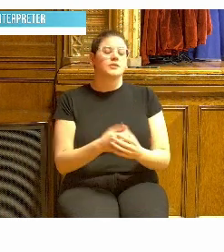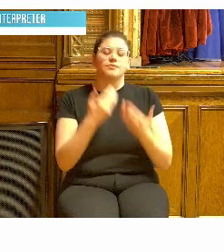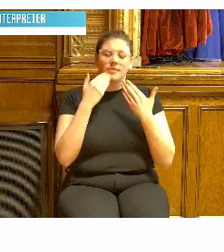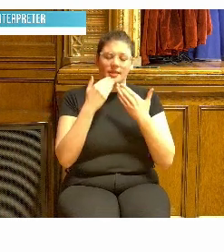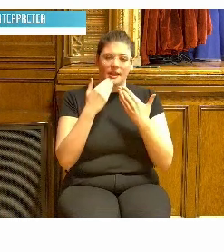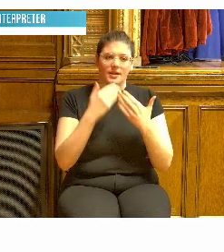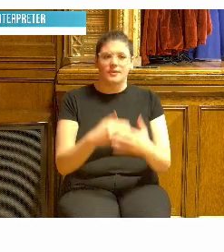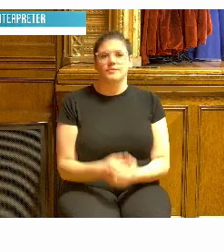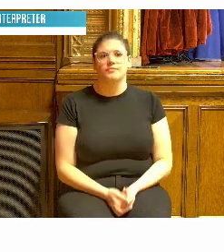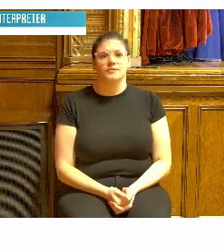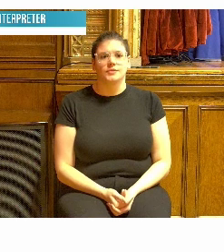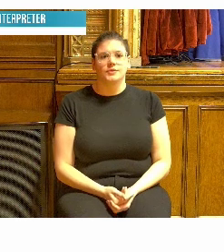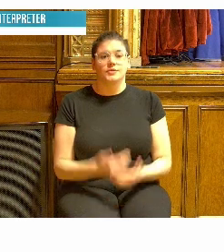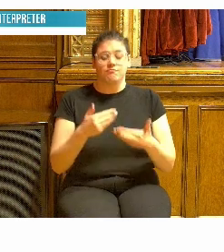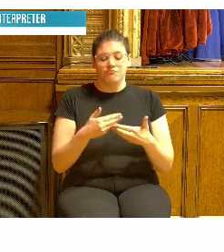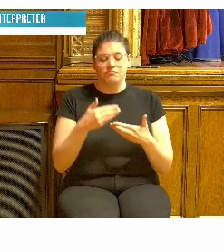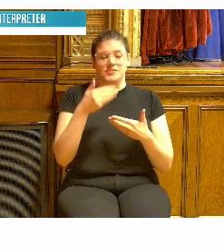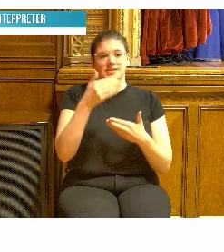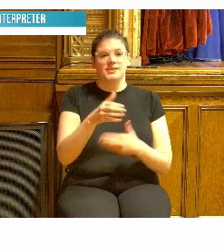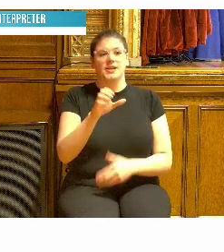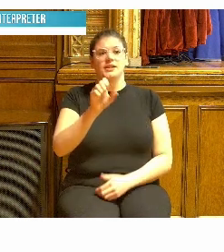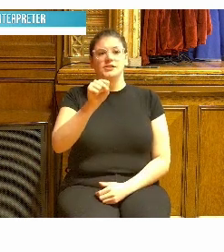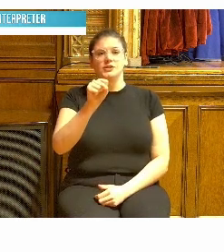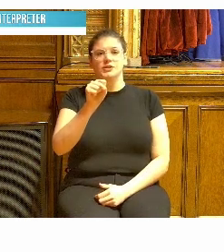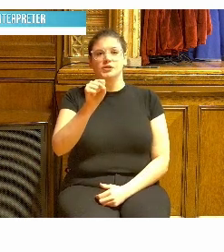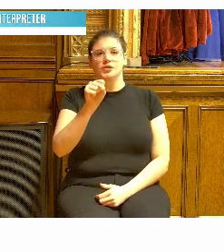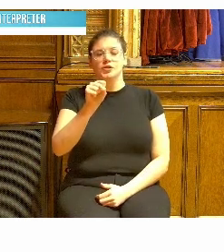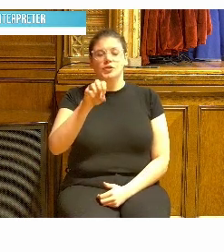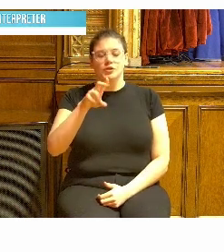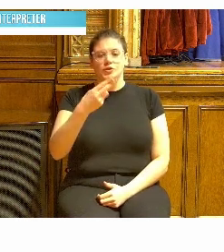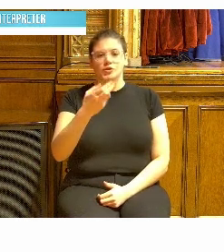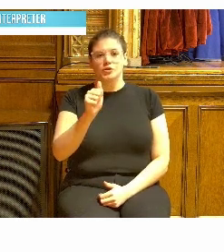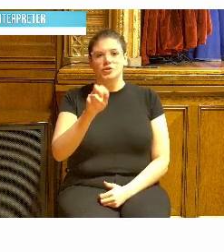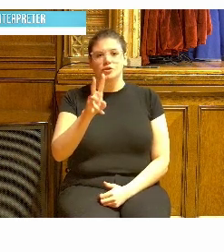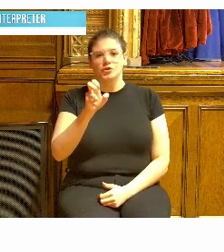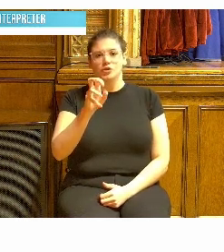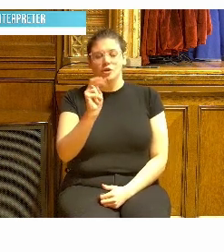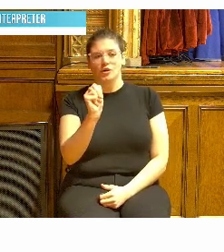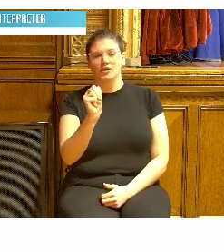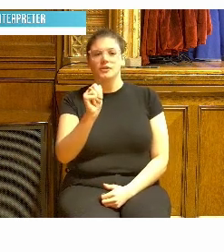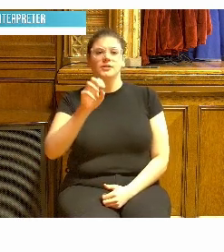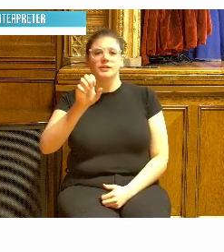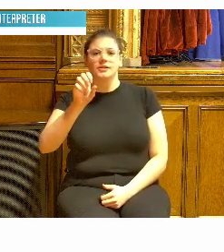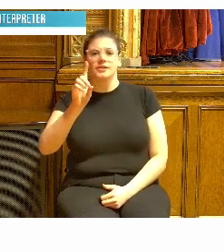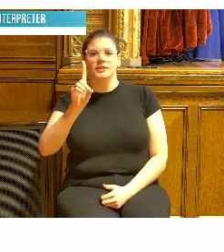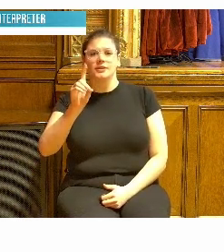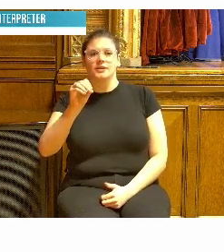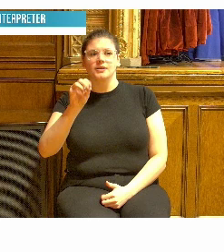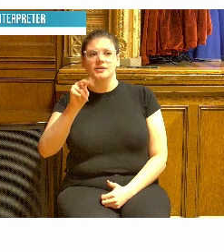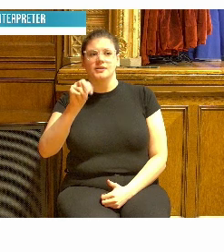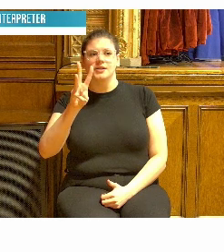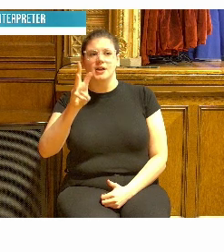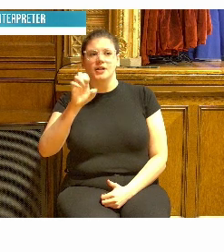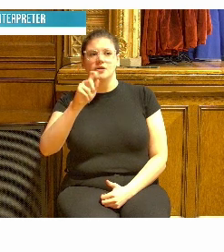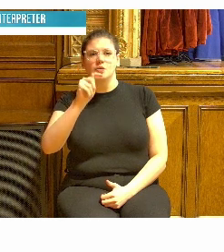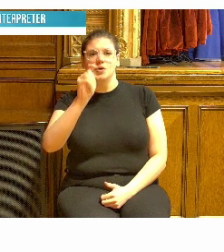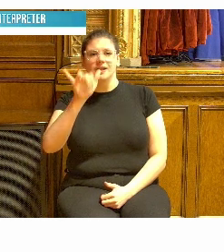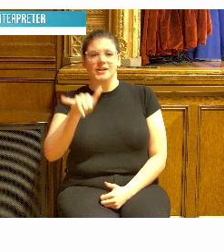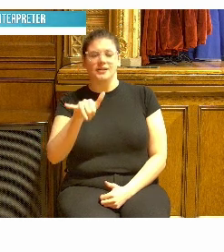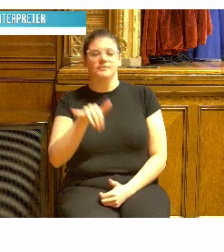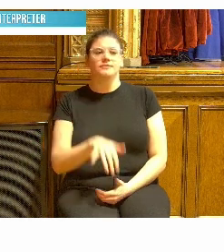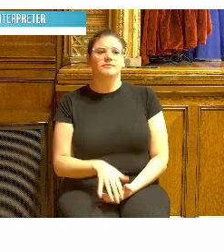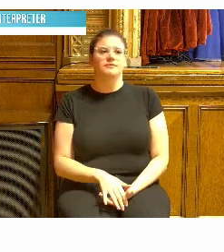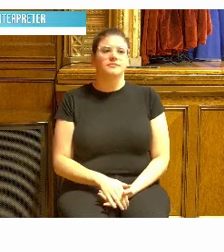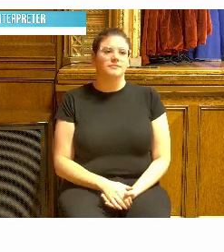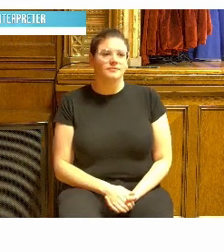have Mr. Sean Dunwoody, if he's here, if he's still here. Oh, he